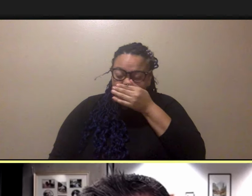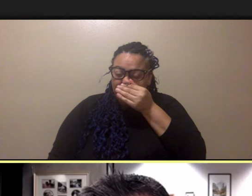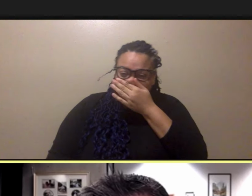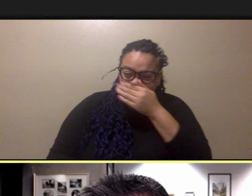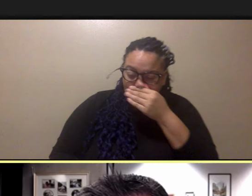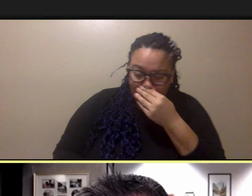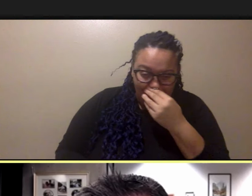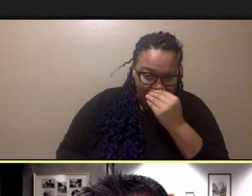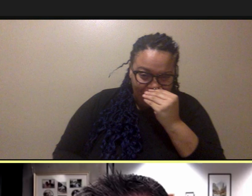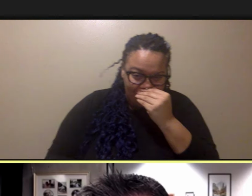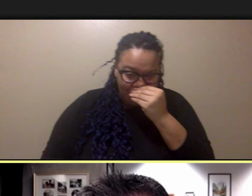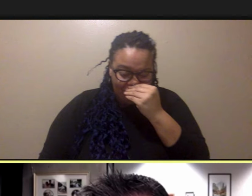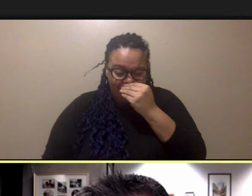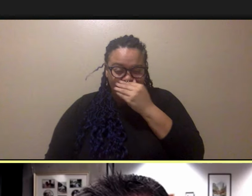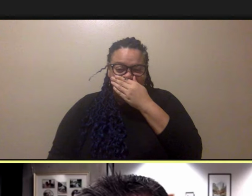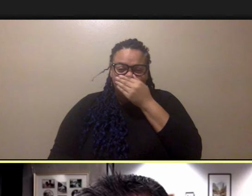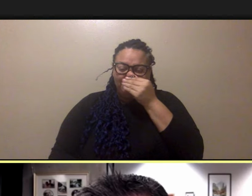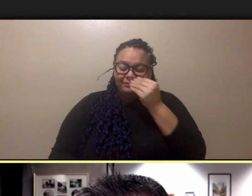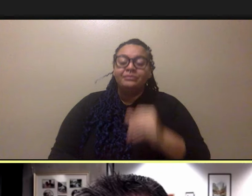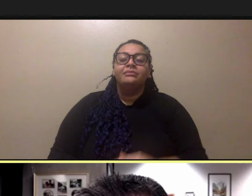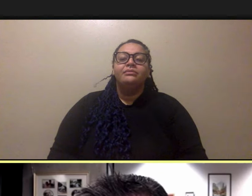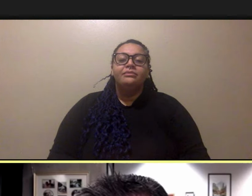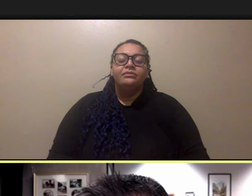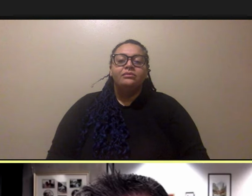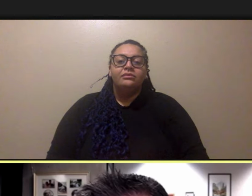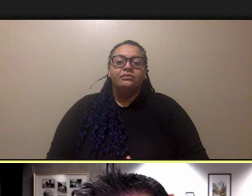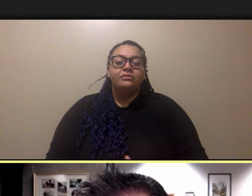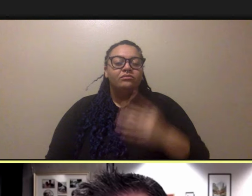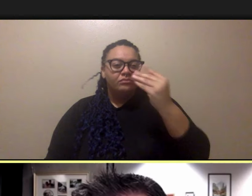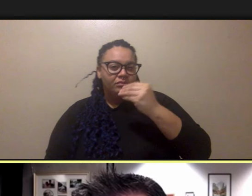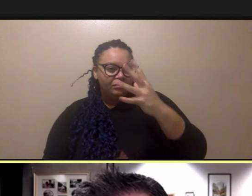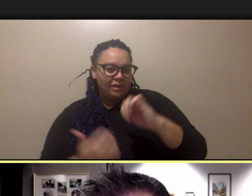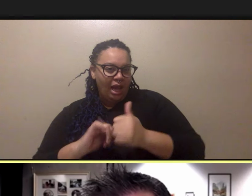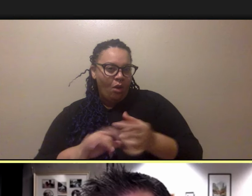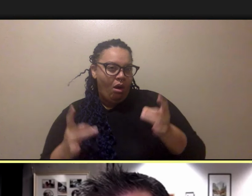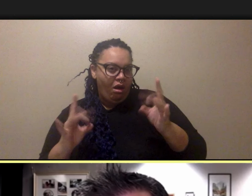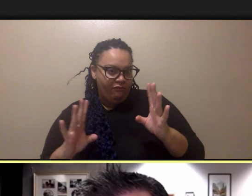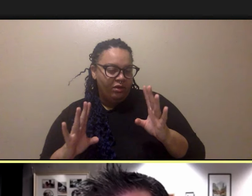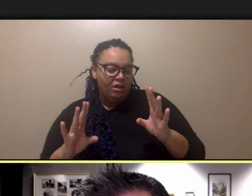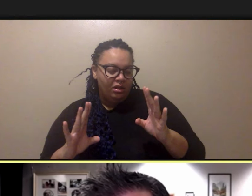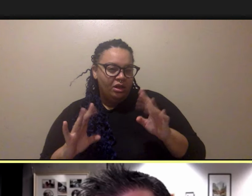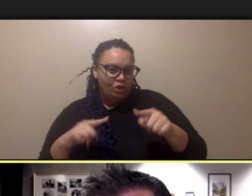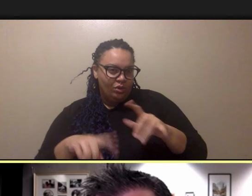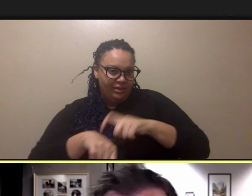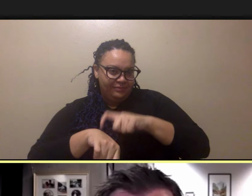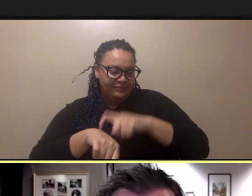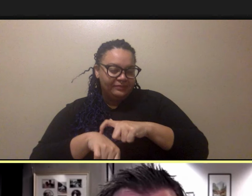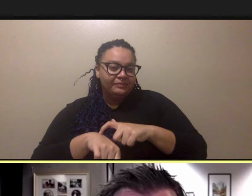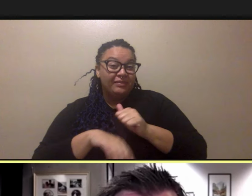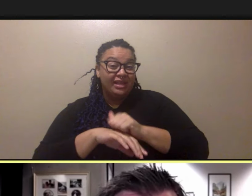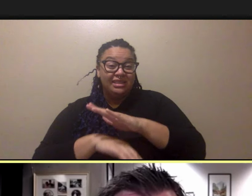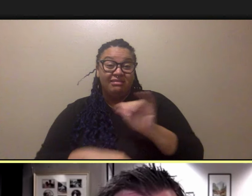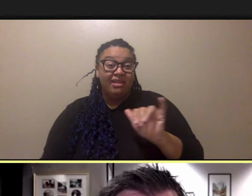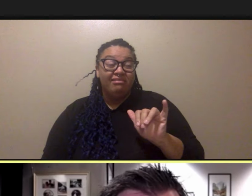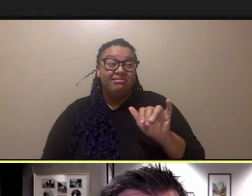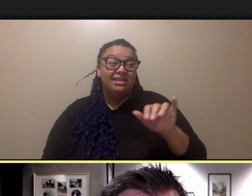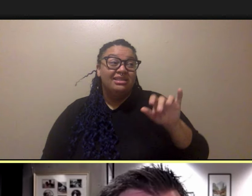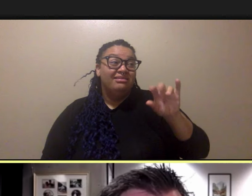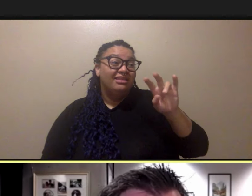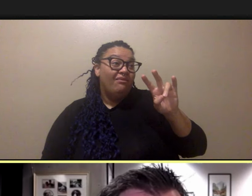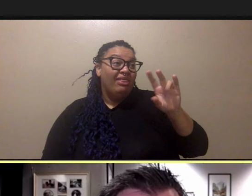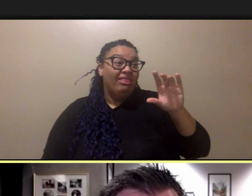in Virginia, the company and then the Royal Colony sent something like 7,000 people in the